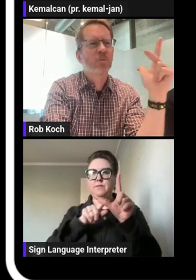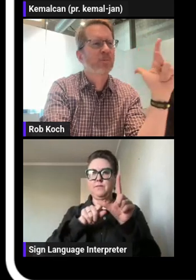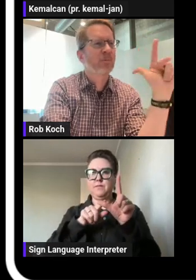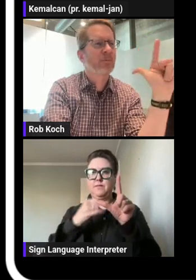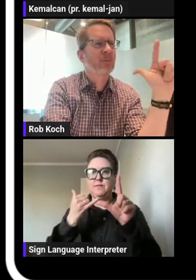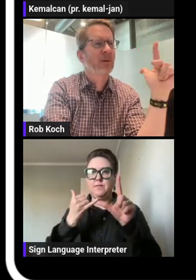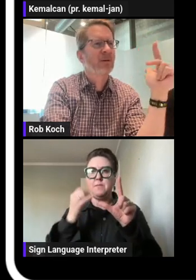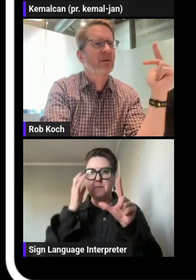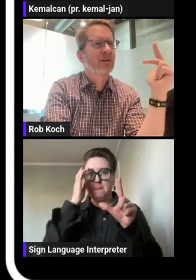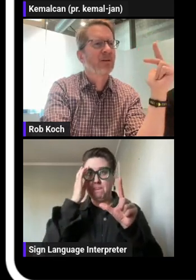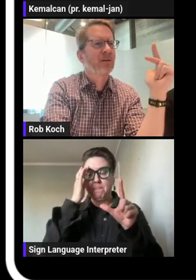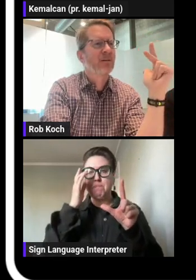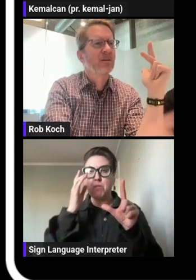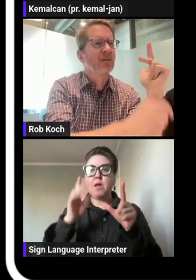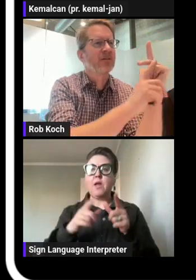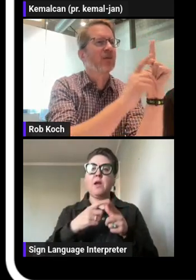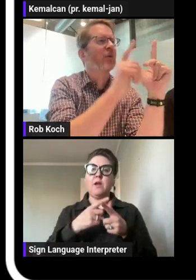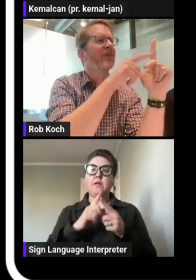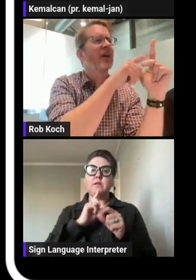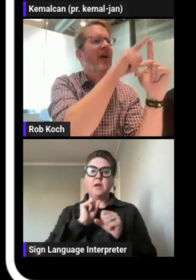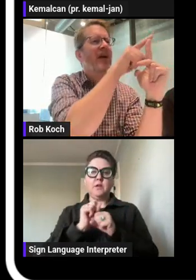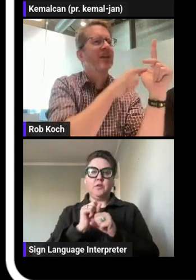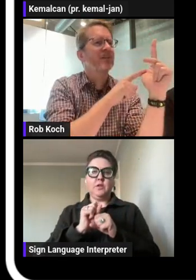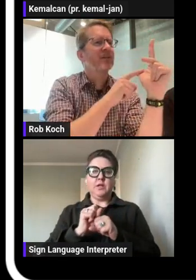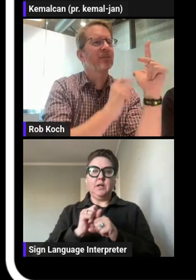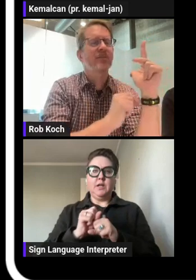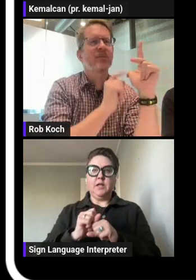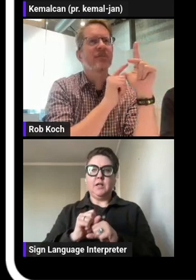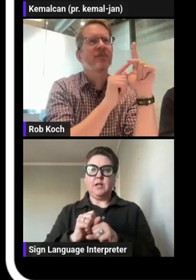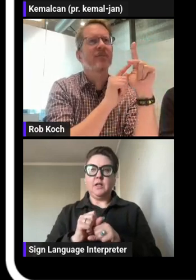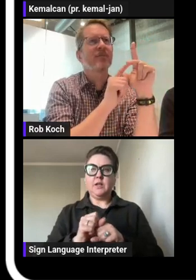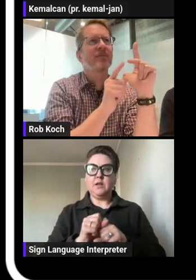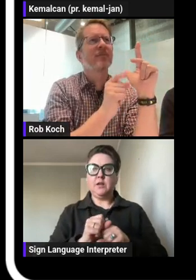And then that's actually an array of